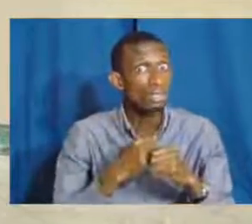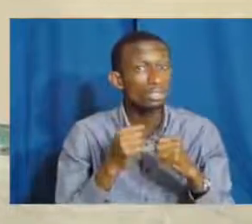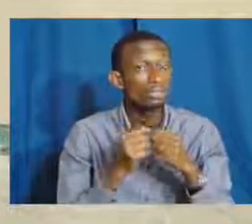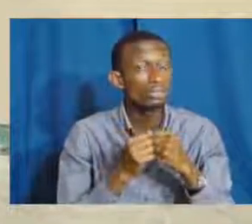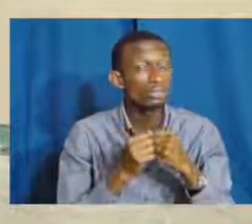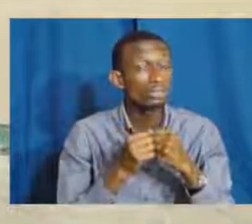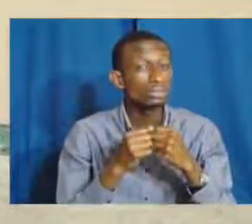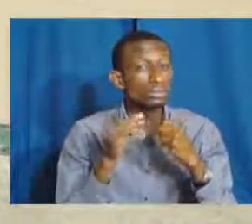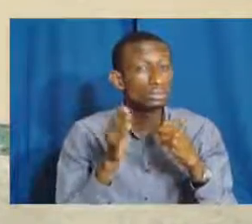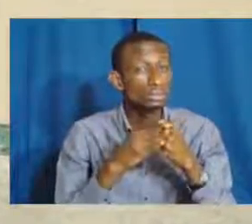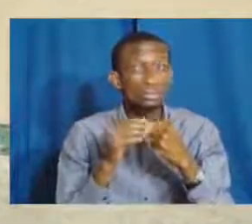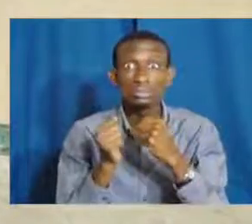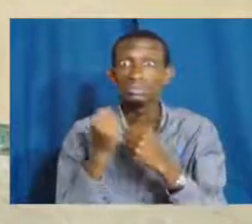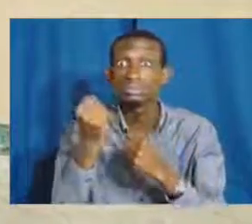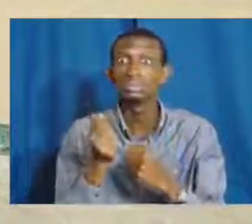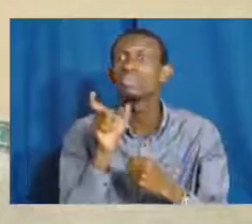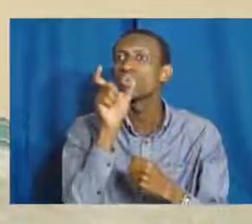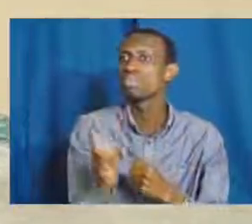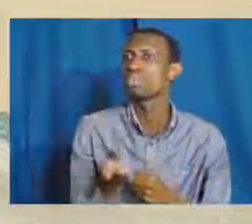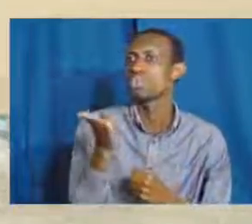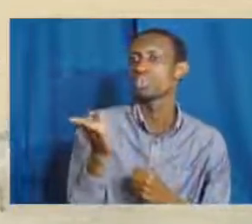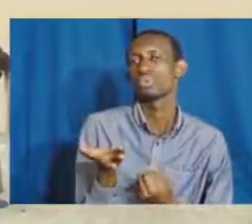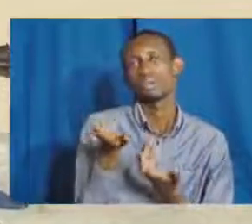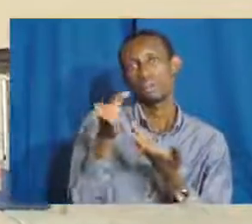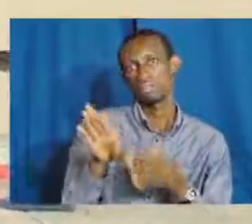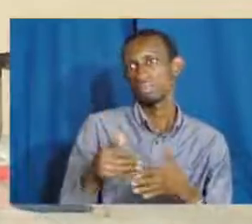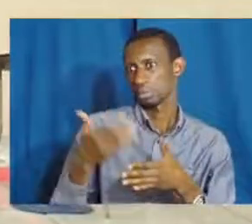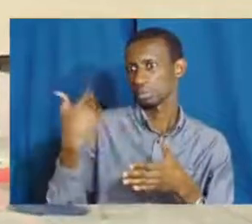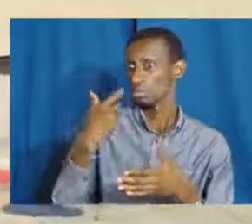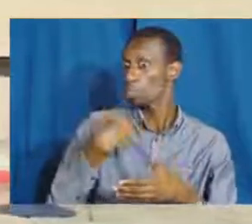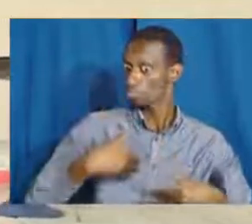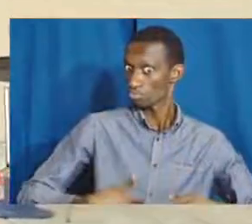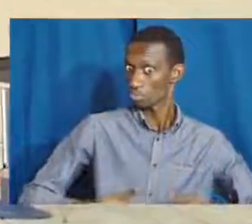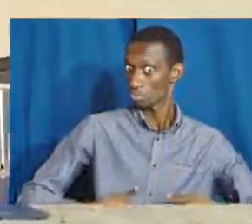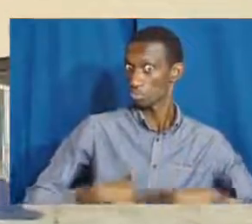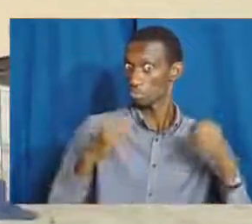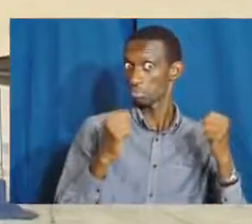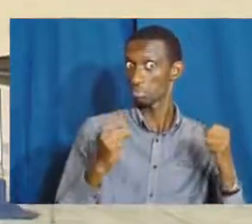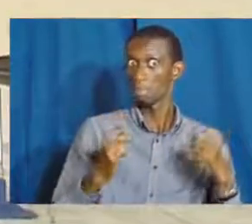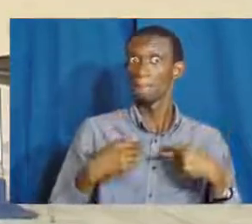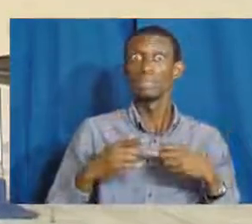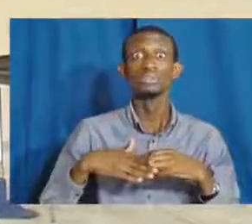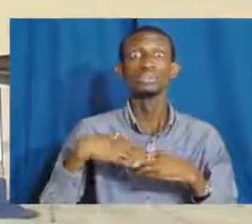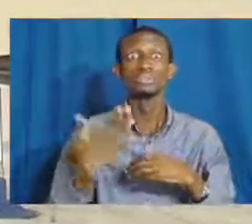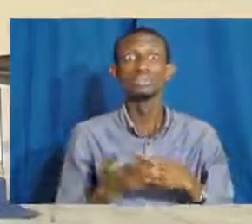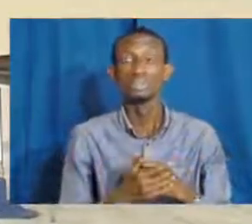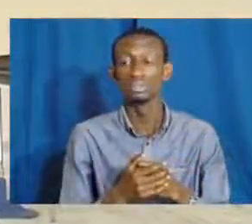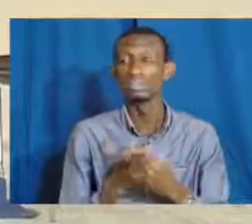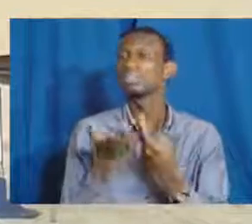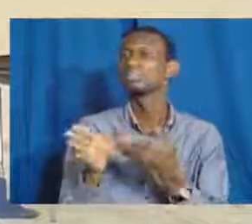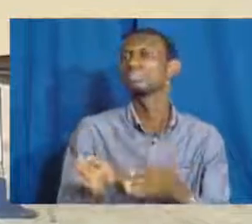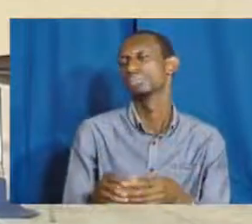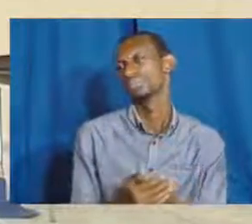Henry Moseley died. He was a very young man, 27. By 18, he had already even achieved a